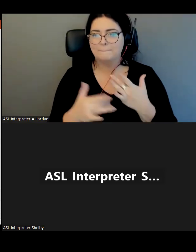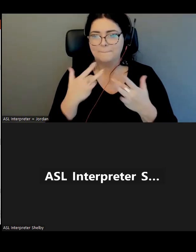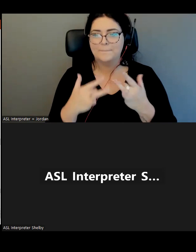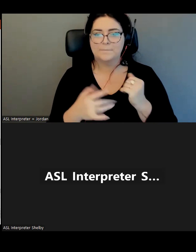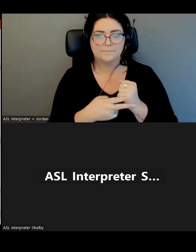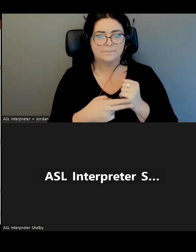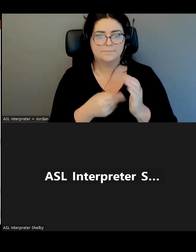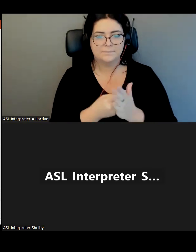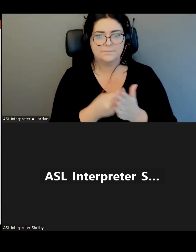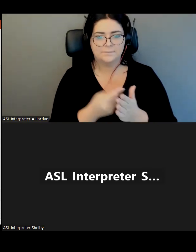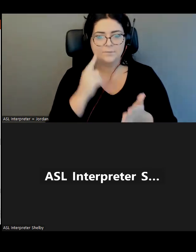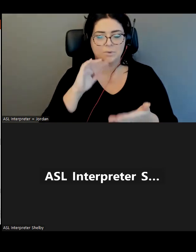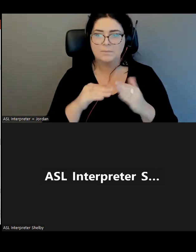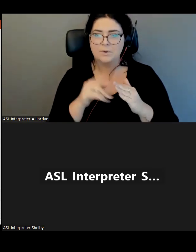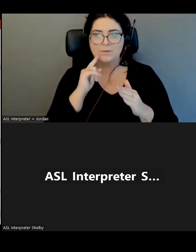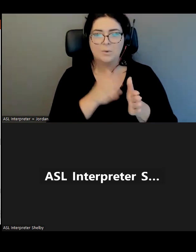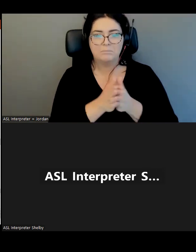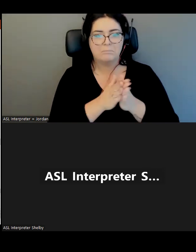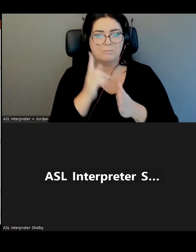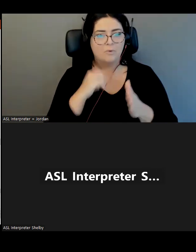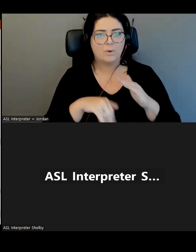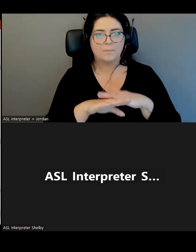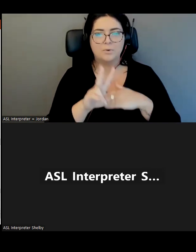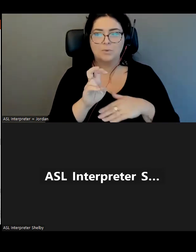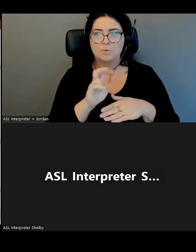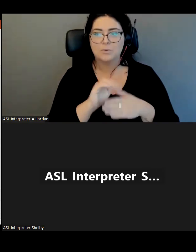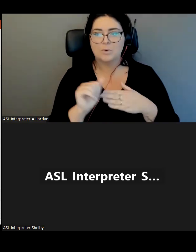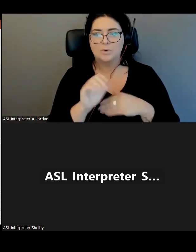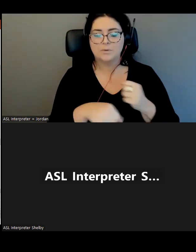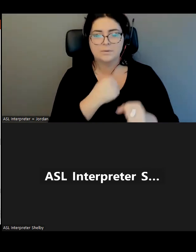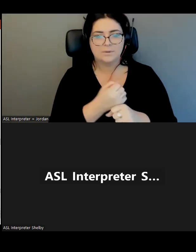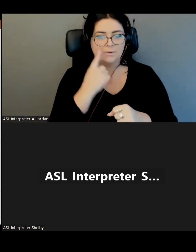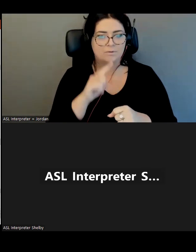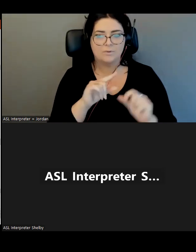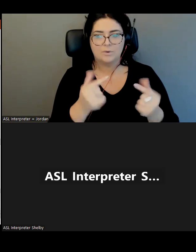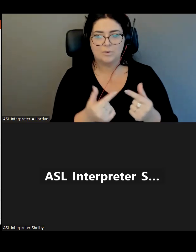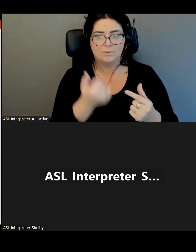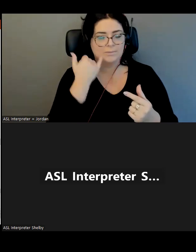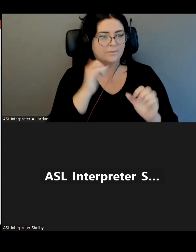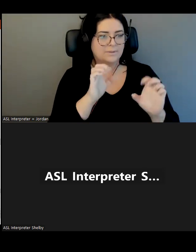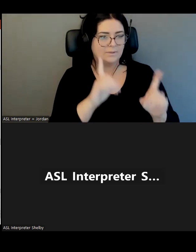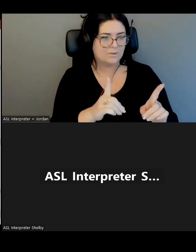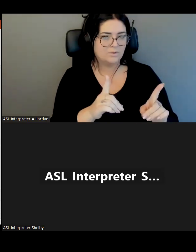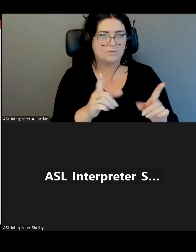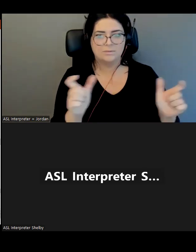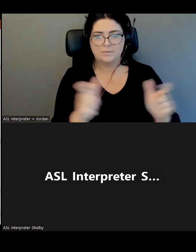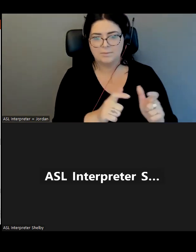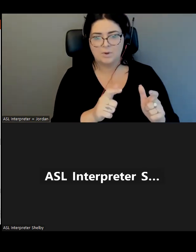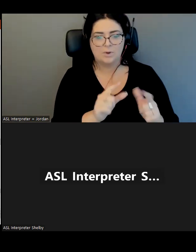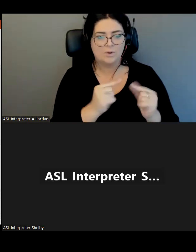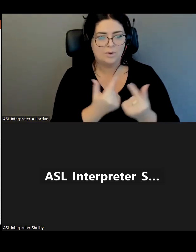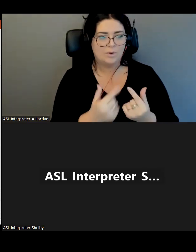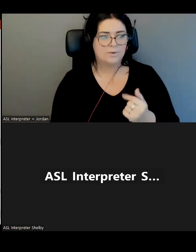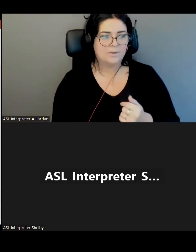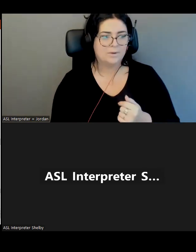initiatives. It's up to $200 per year per group. And that's just for like if you're doing an education lesson and you want a little money for